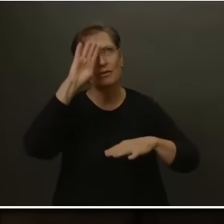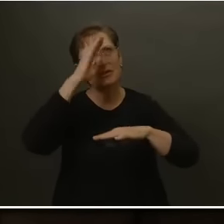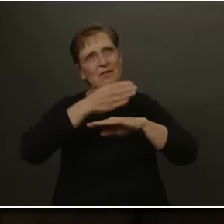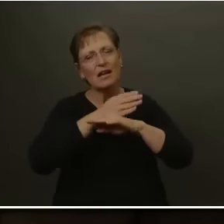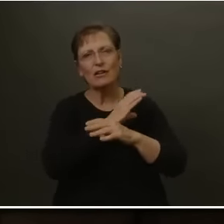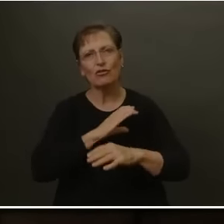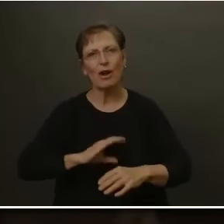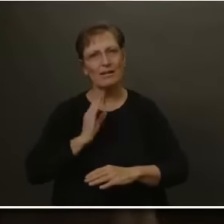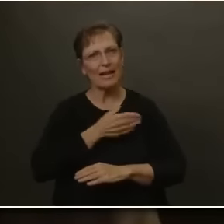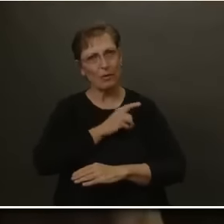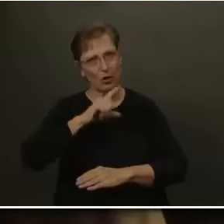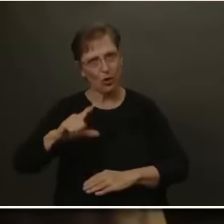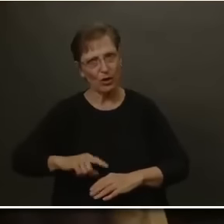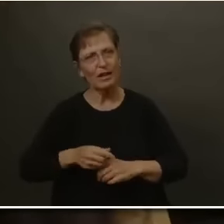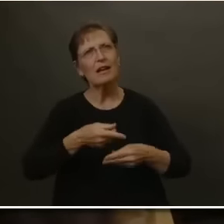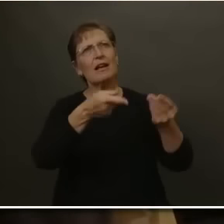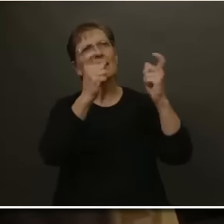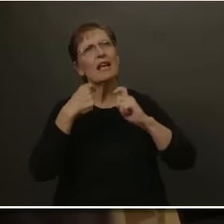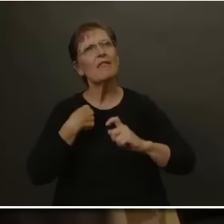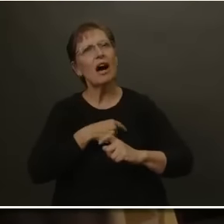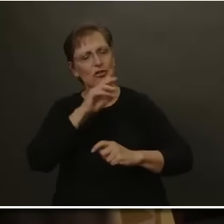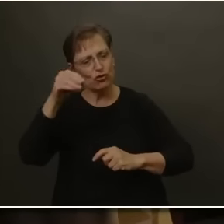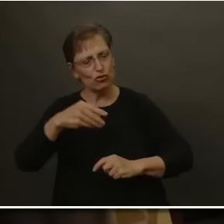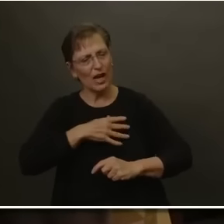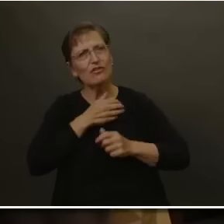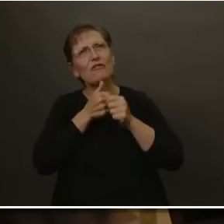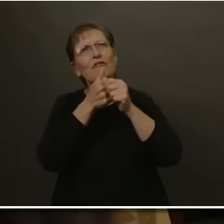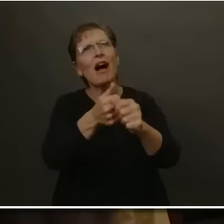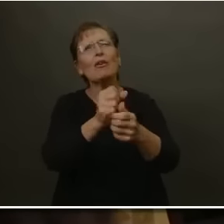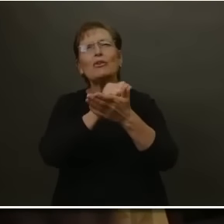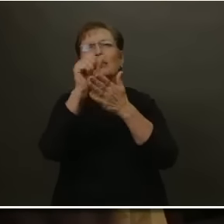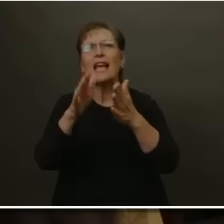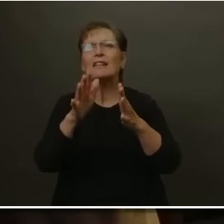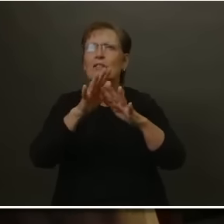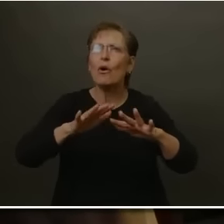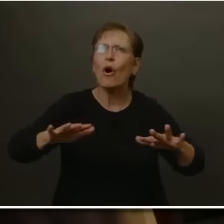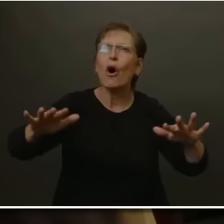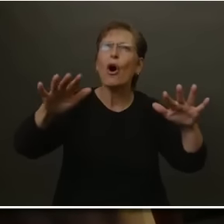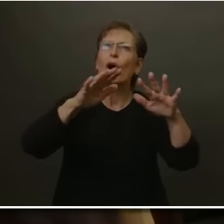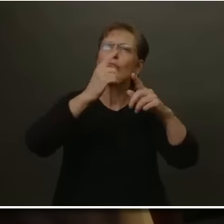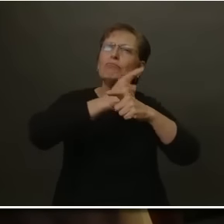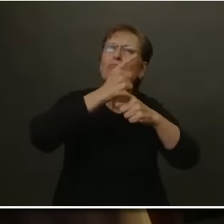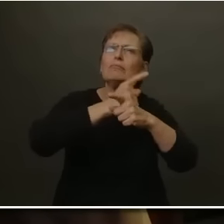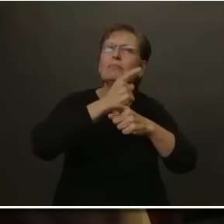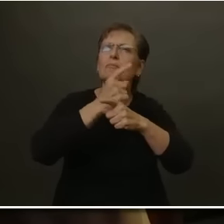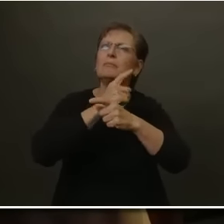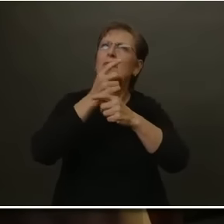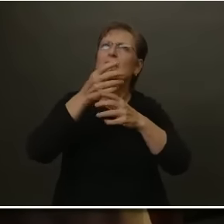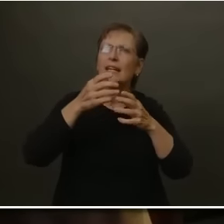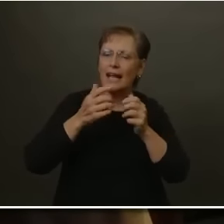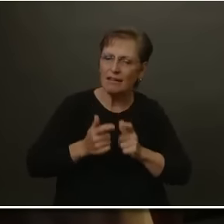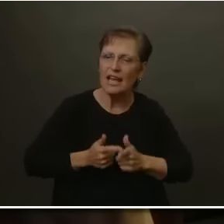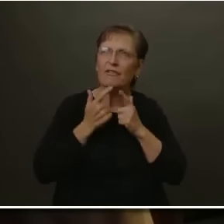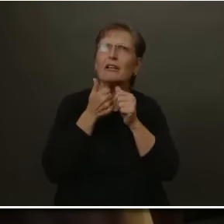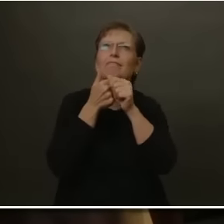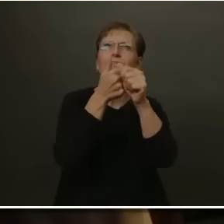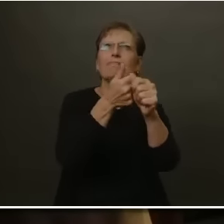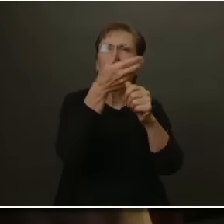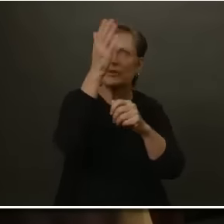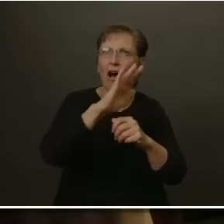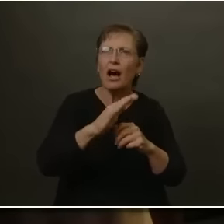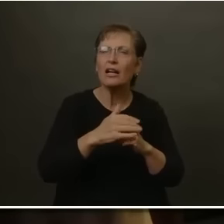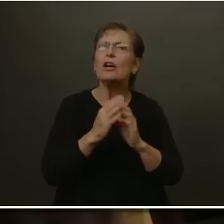Lord. Give us grace so to follow your blessed saints in all virtuous and godly living, that we may come to